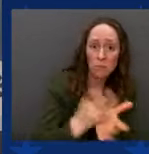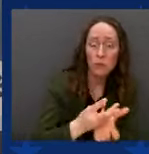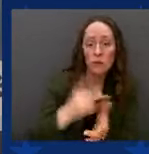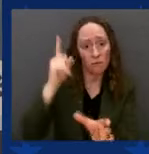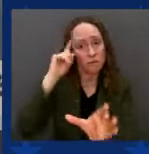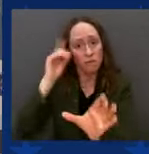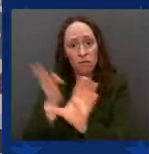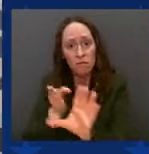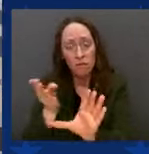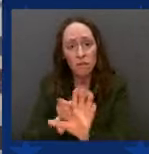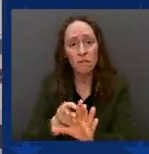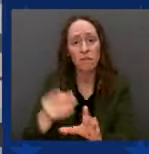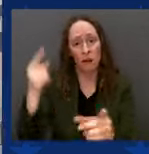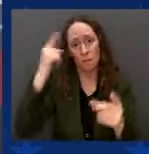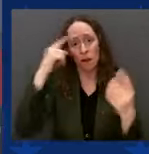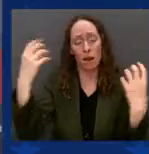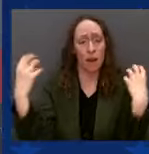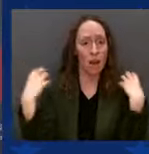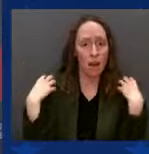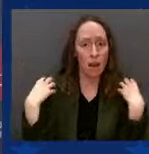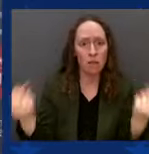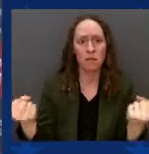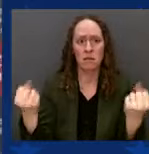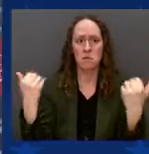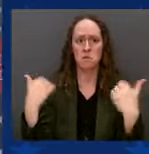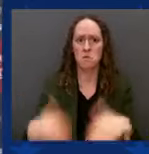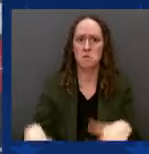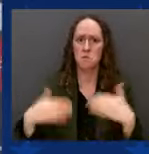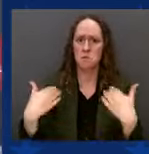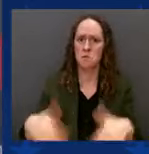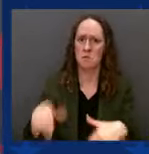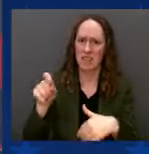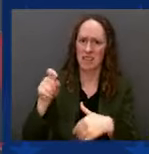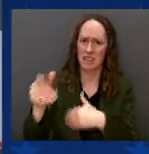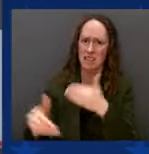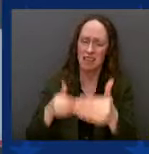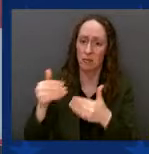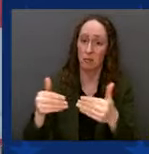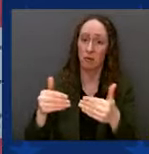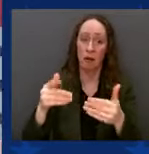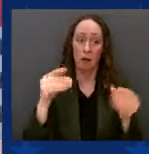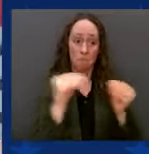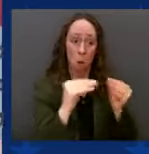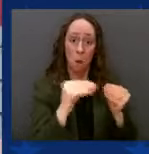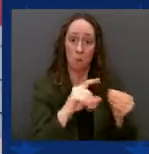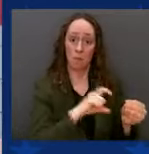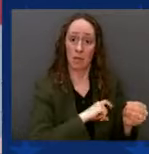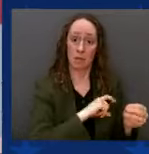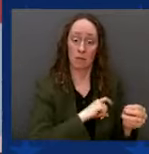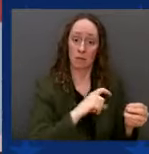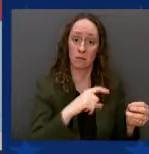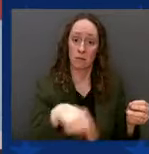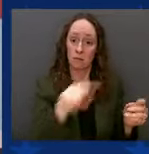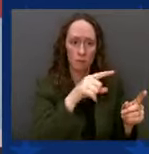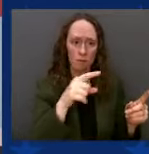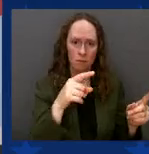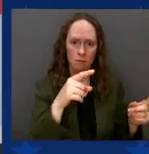know, more cops are killed responding to domestic violence calls than anything else. Do you know